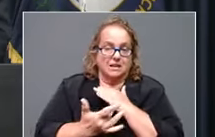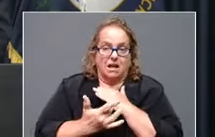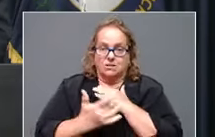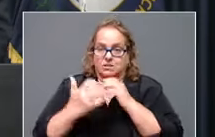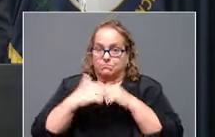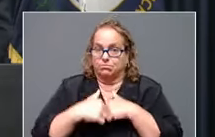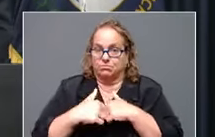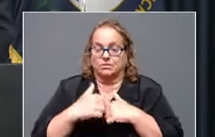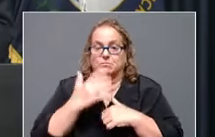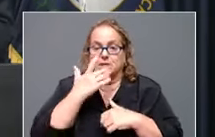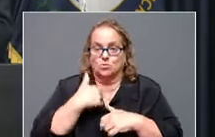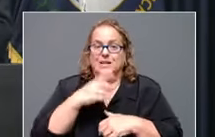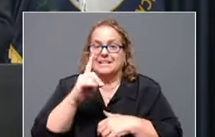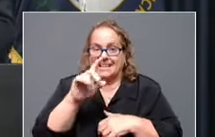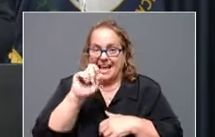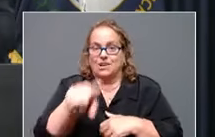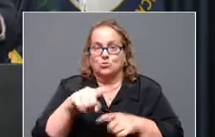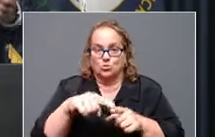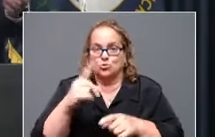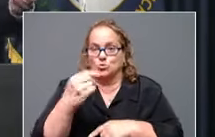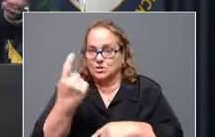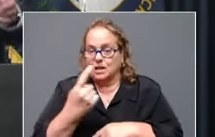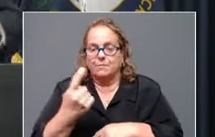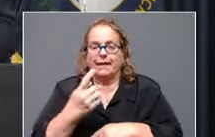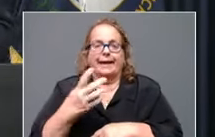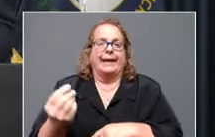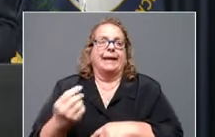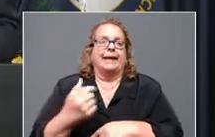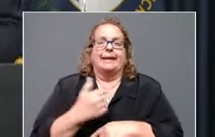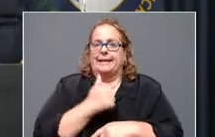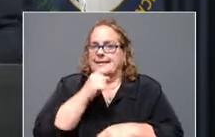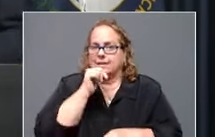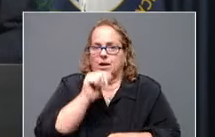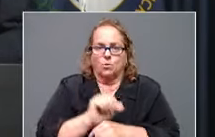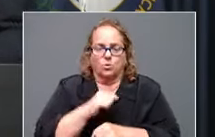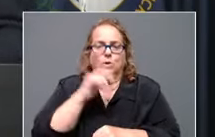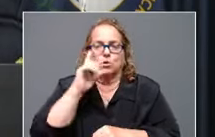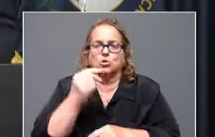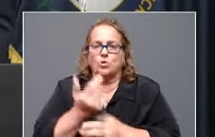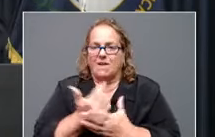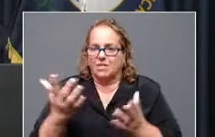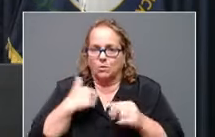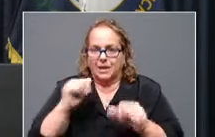the written questions. So in order that I have them listed here, Tom Latek.